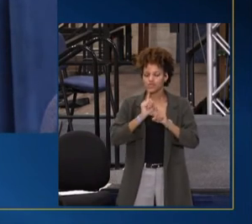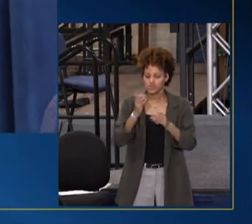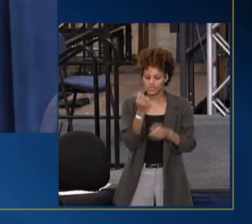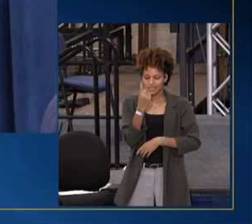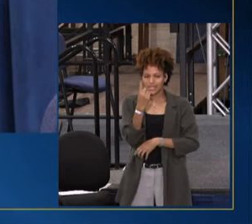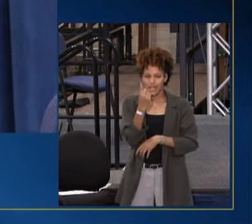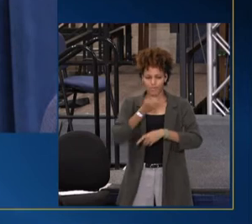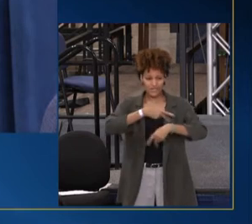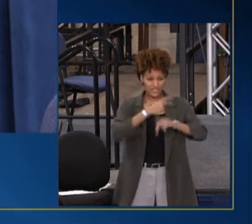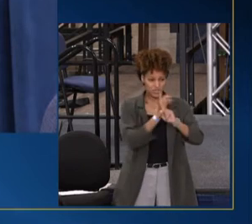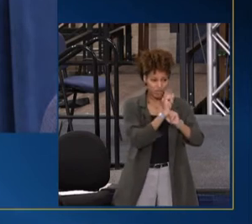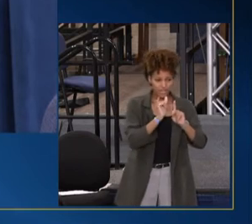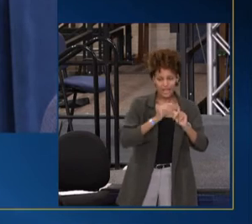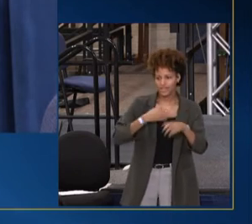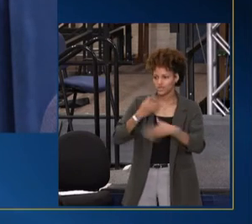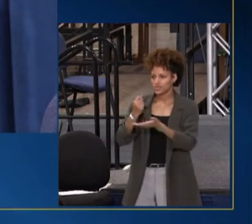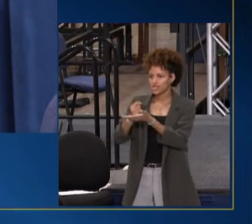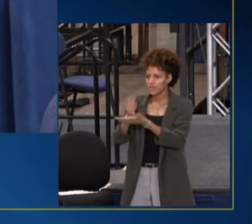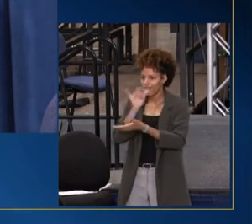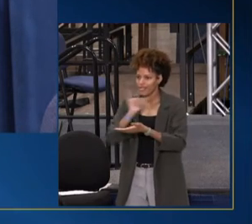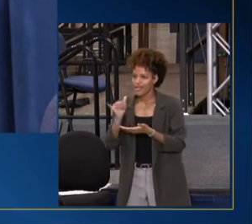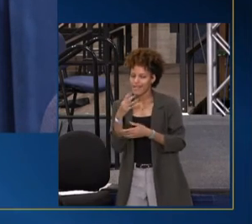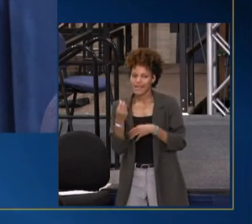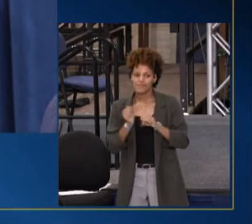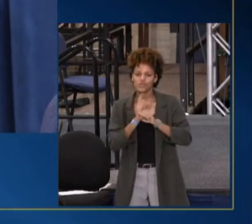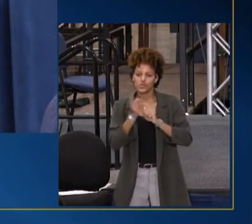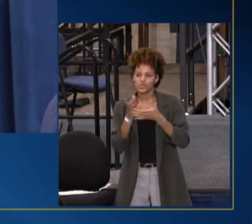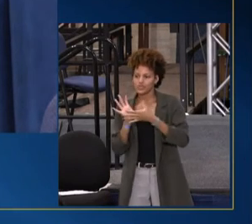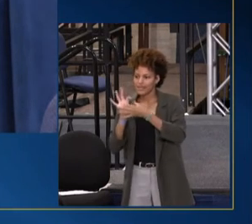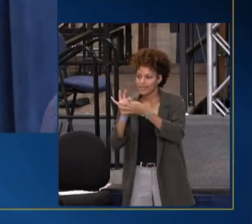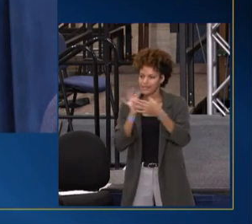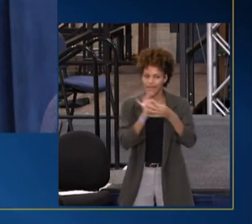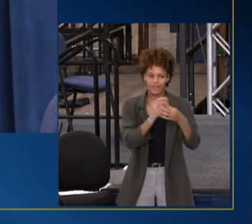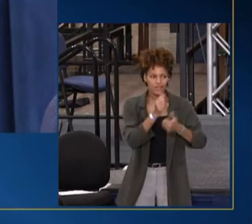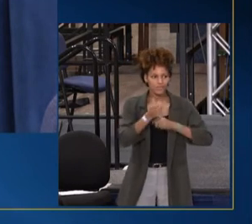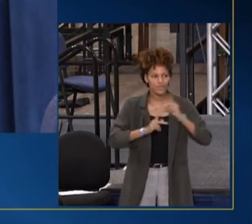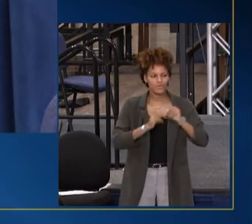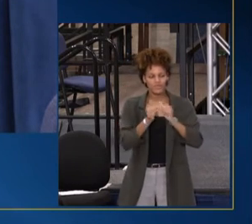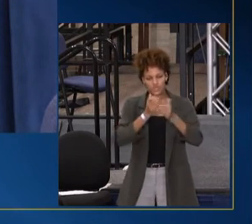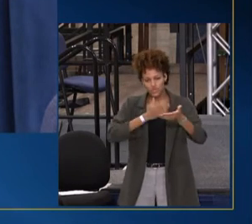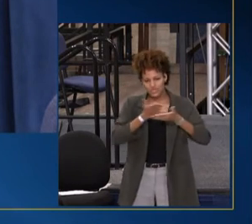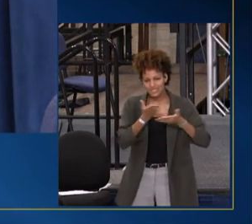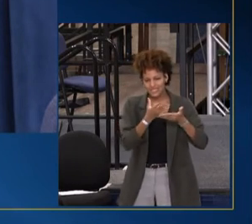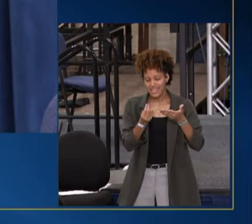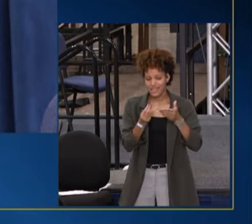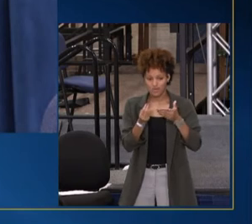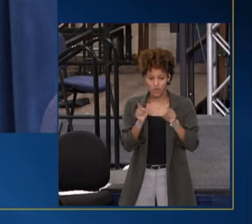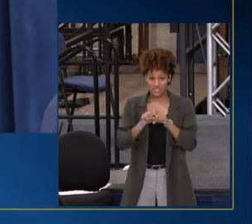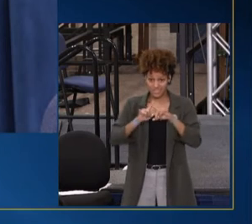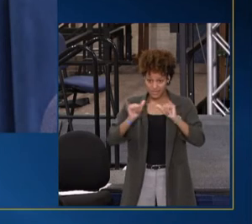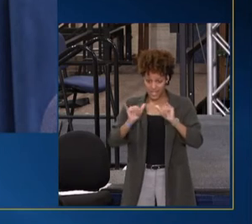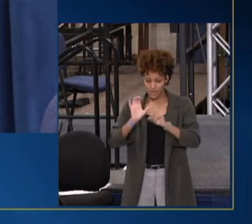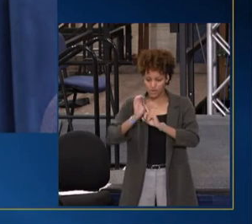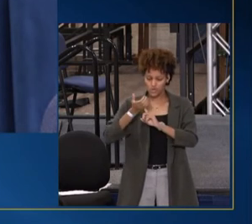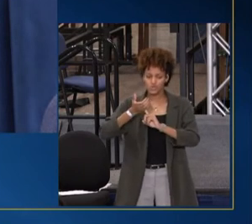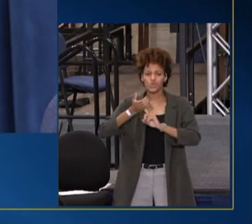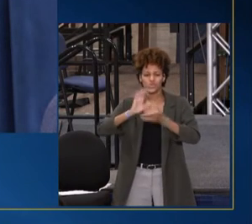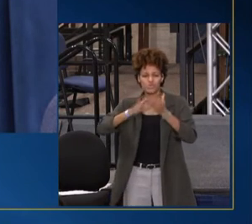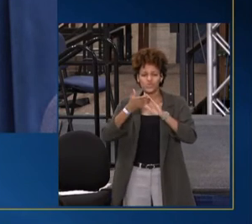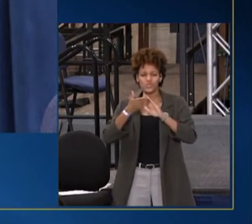prevention looks like, what treatment looks like, what connecting people to services look like, and what cultural humility looks like in healthcare